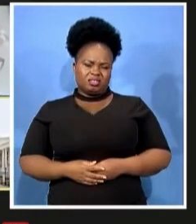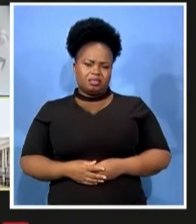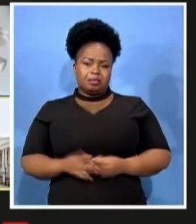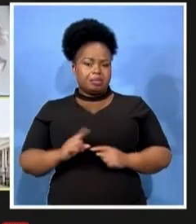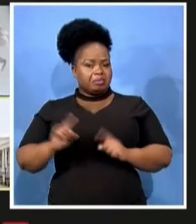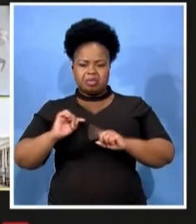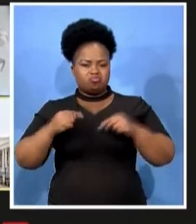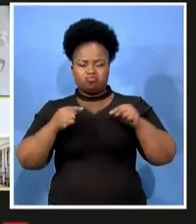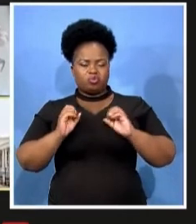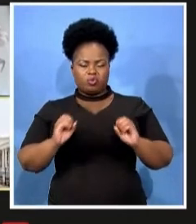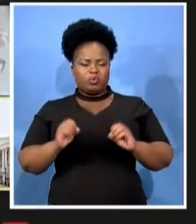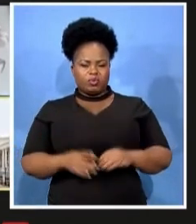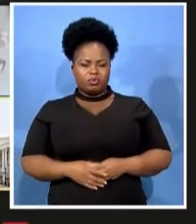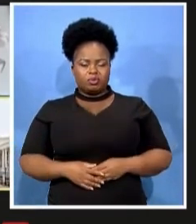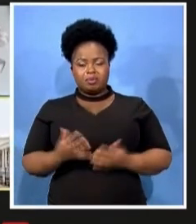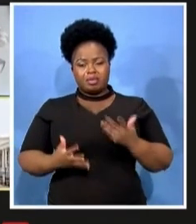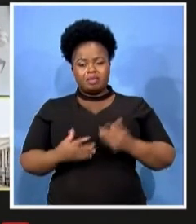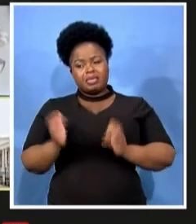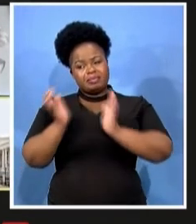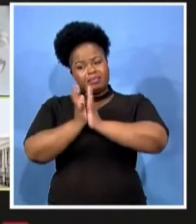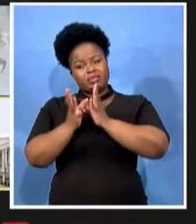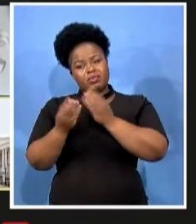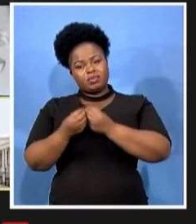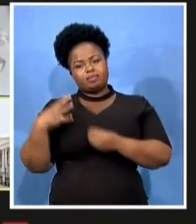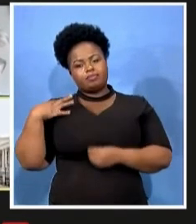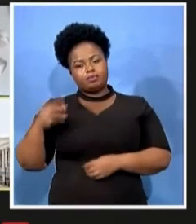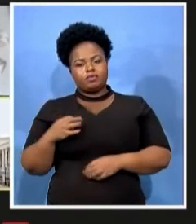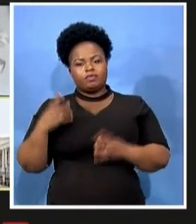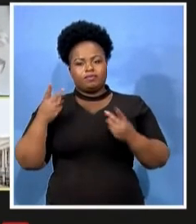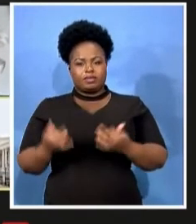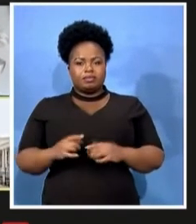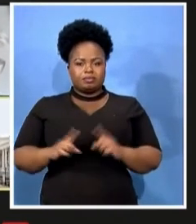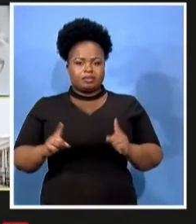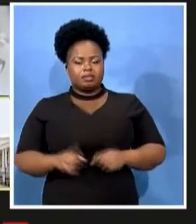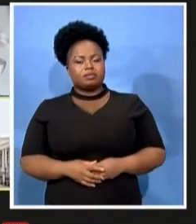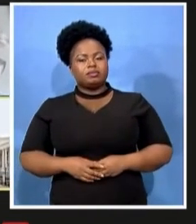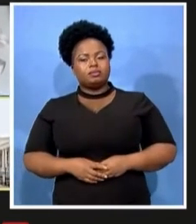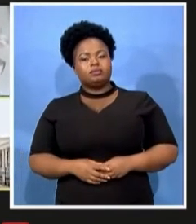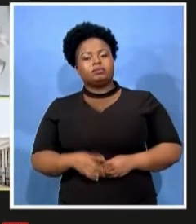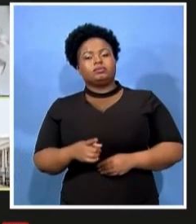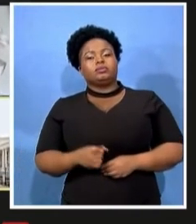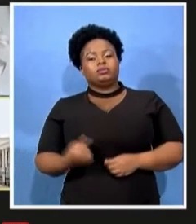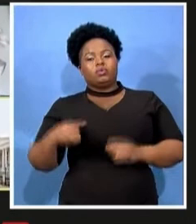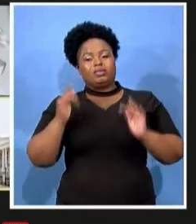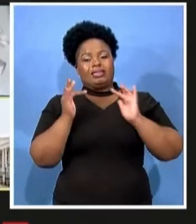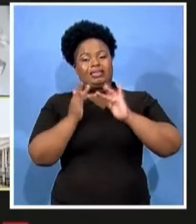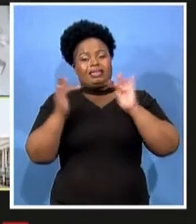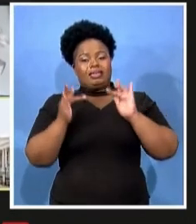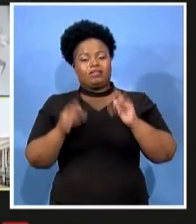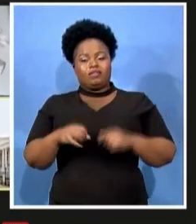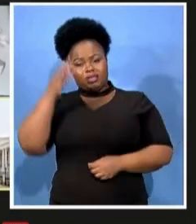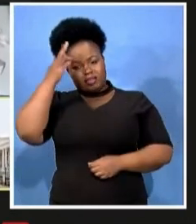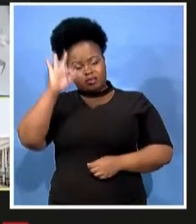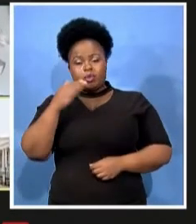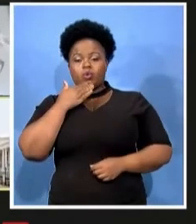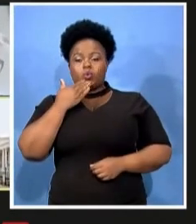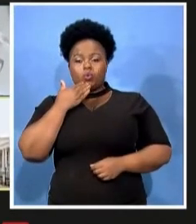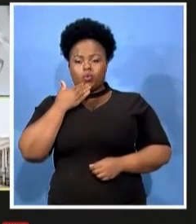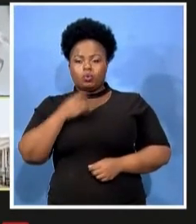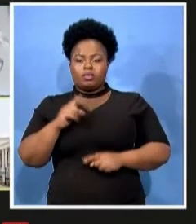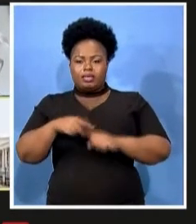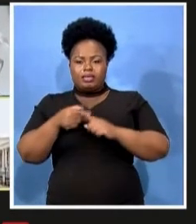of Finance. But our direct link in government is with the executive member of health.